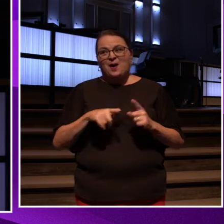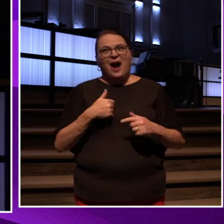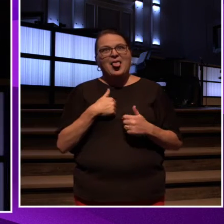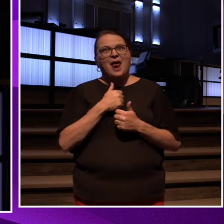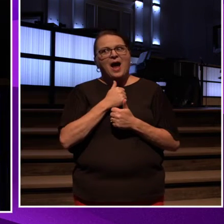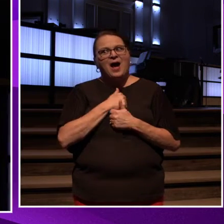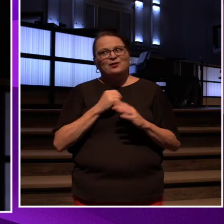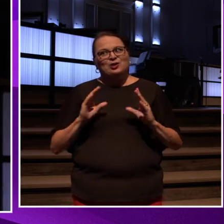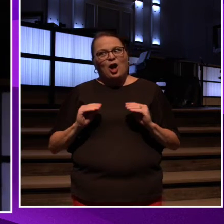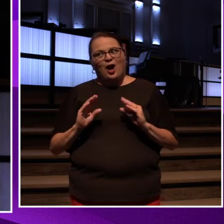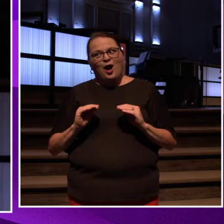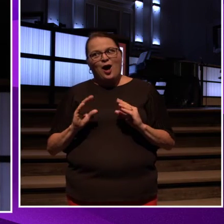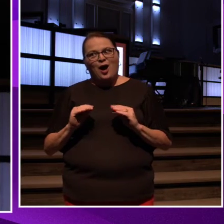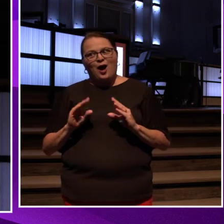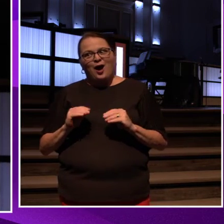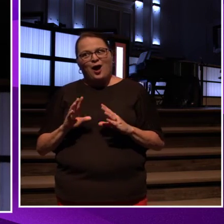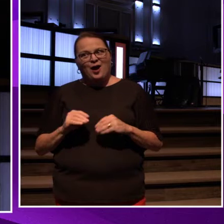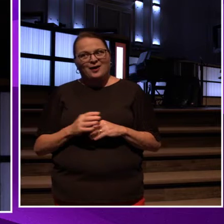talk.